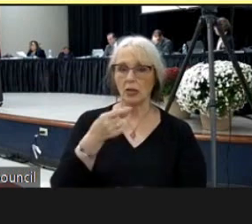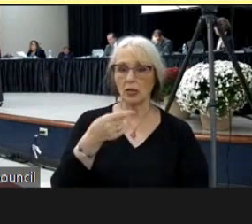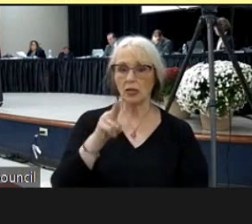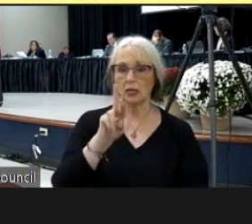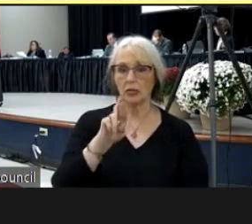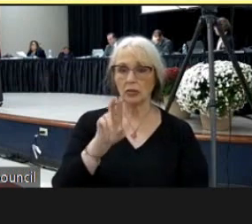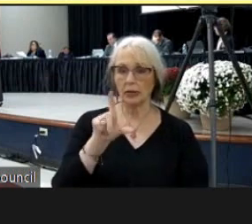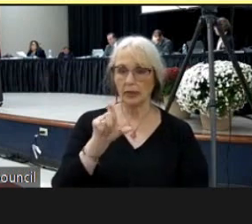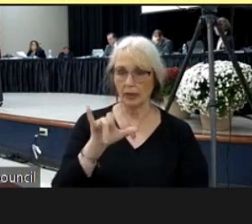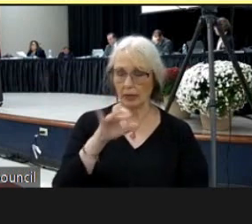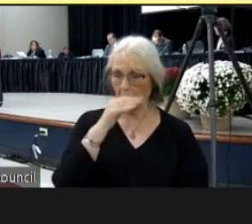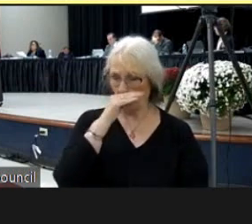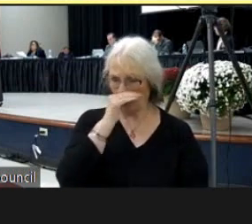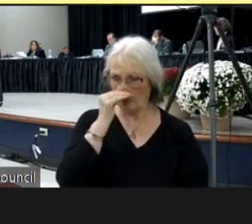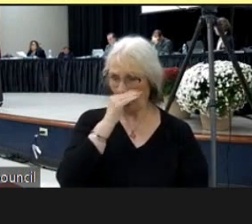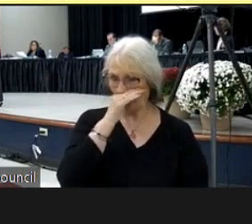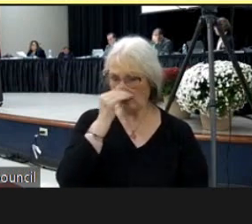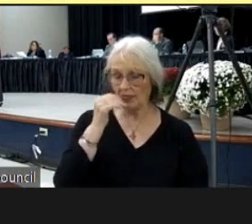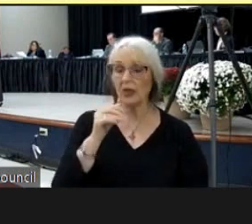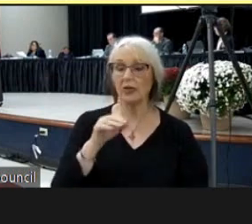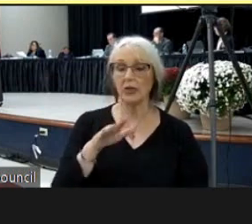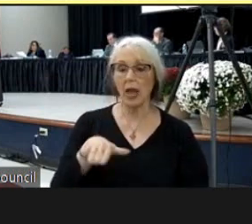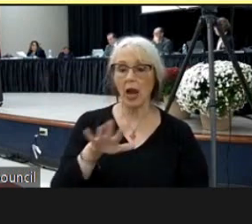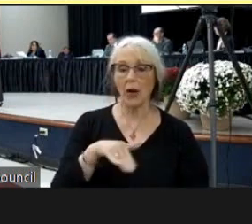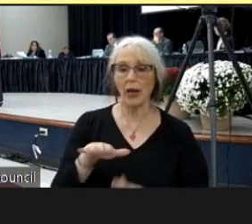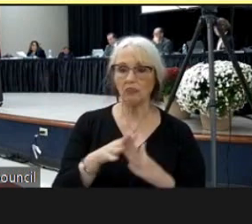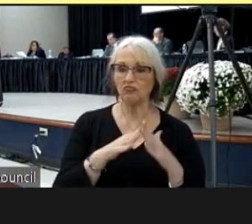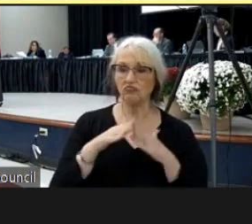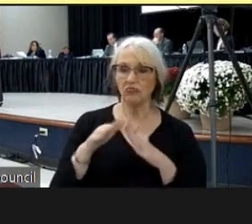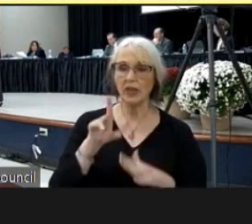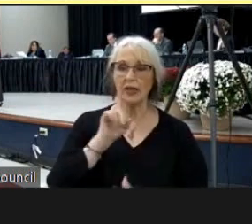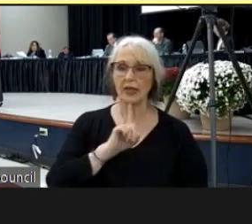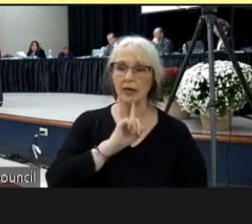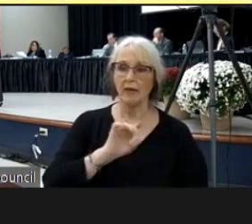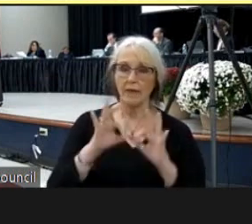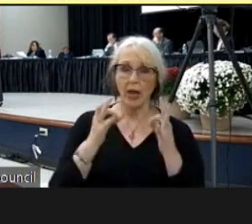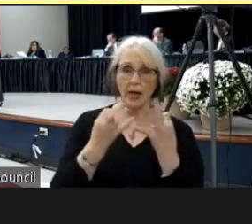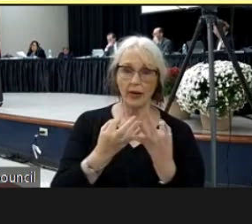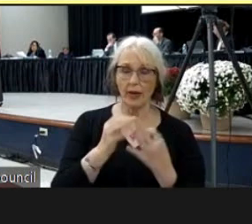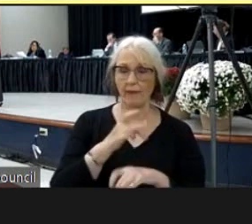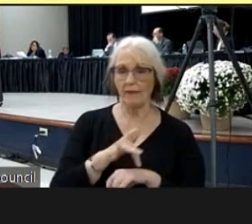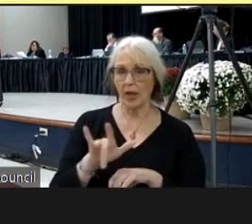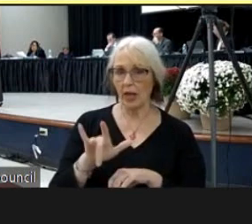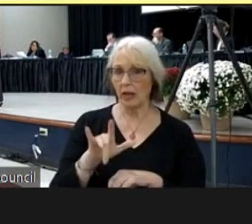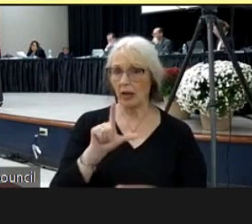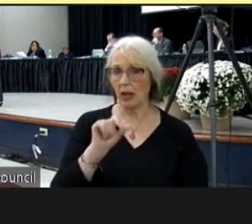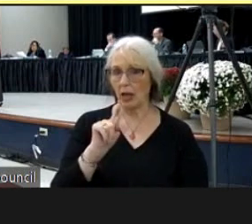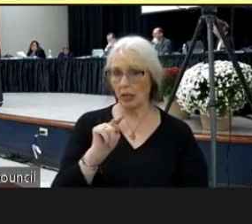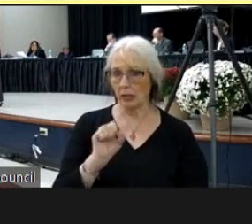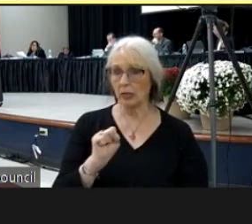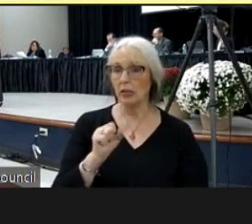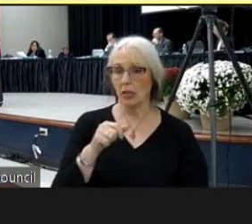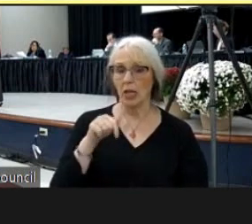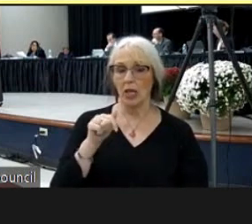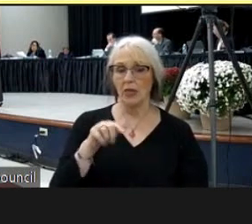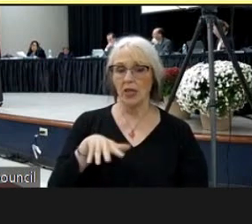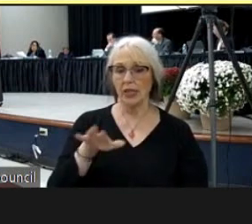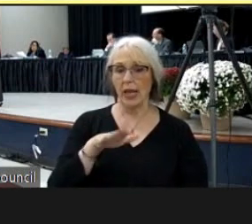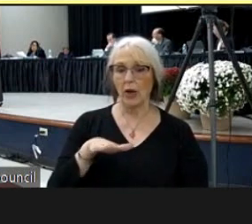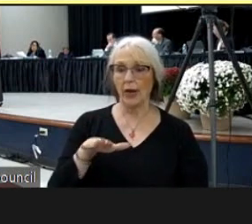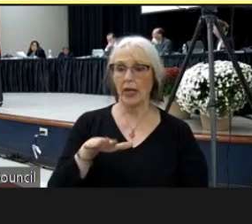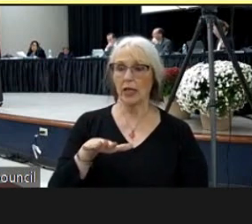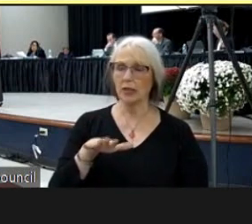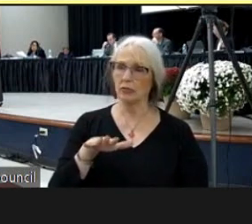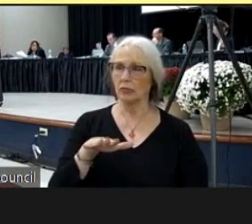neighborhood in there that's made up of single family and some vacant lots. This area is